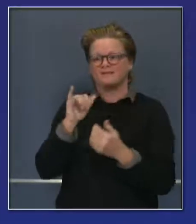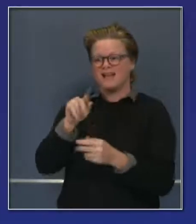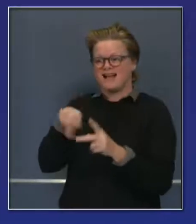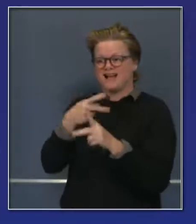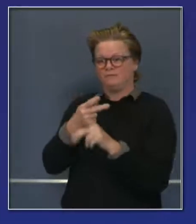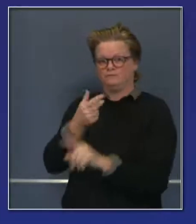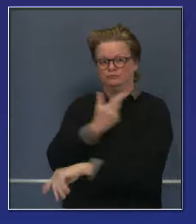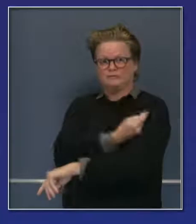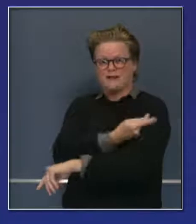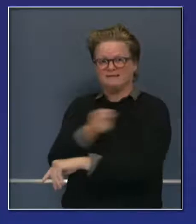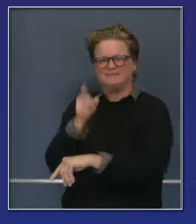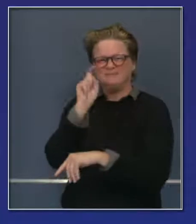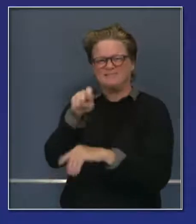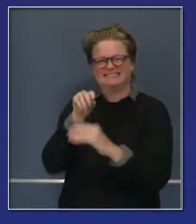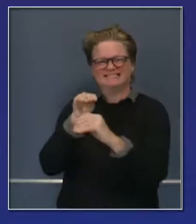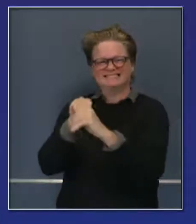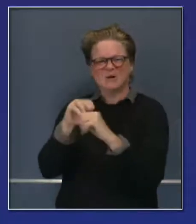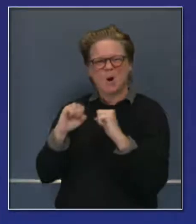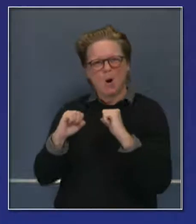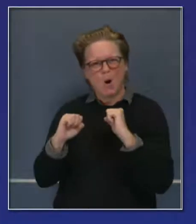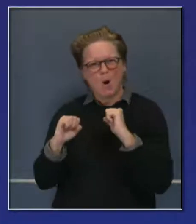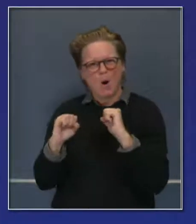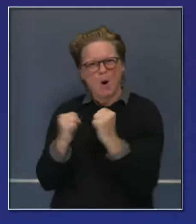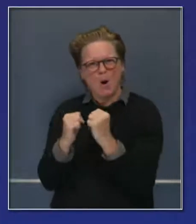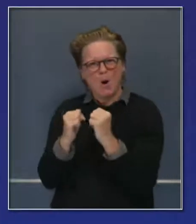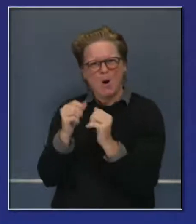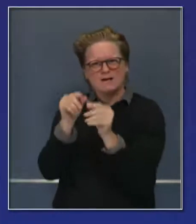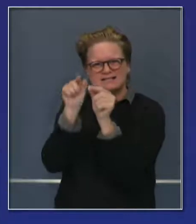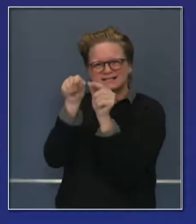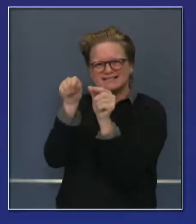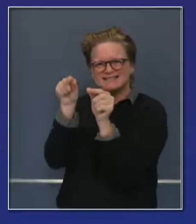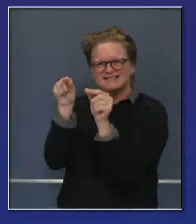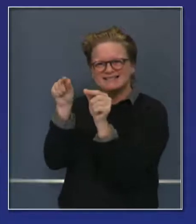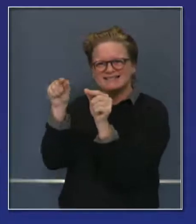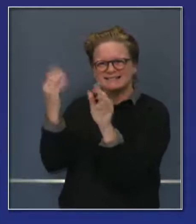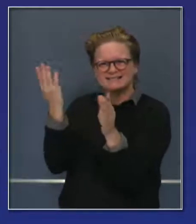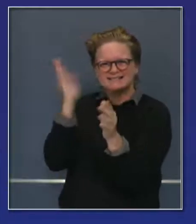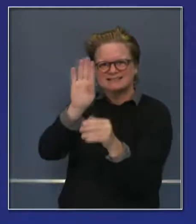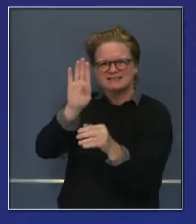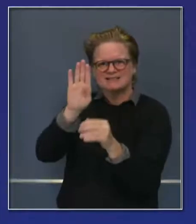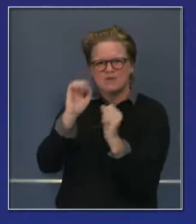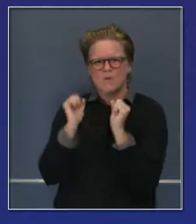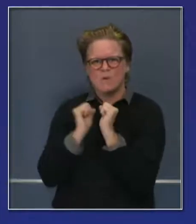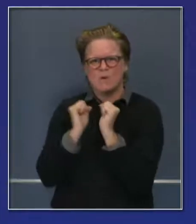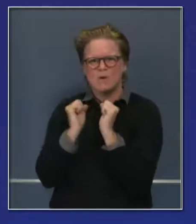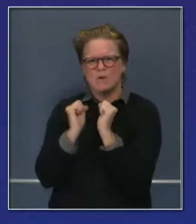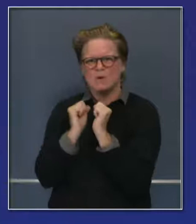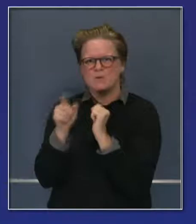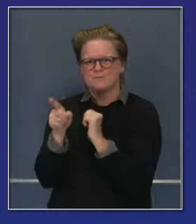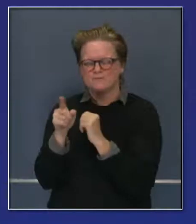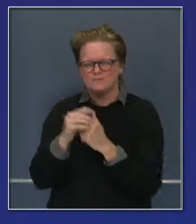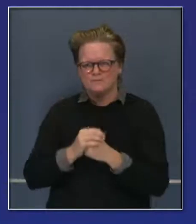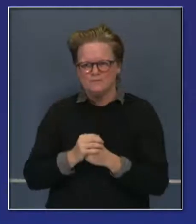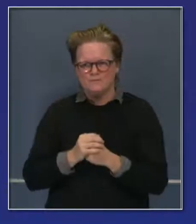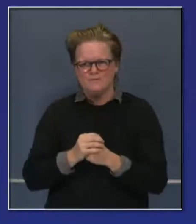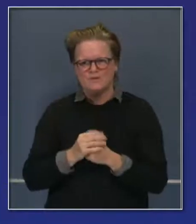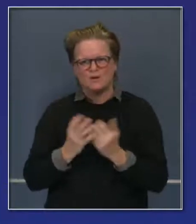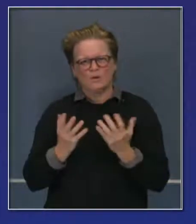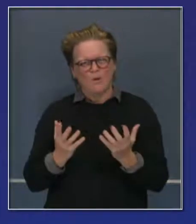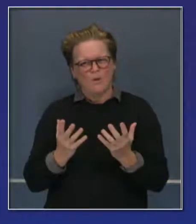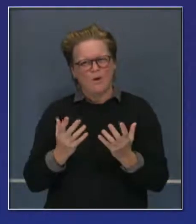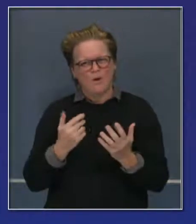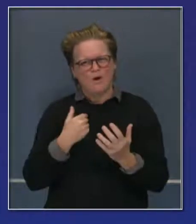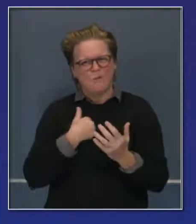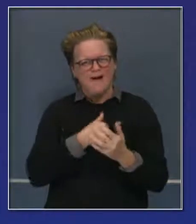of transport media related challenges, not just the vaccine. And so we have our vaccine plan. We've been working. You recall we were one